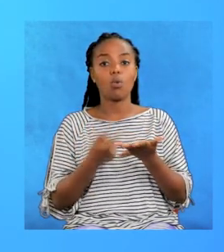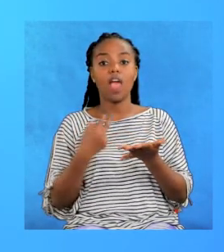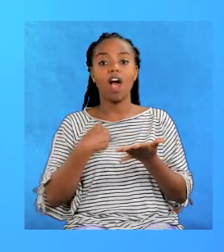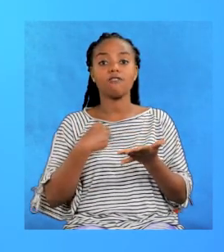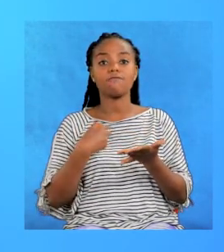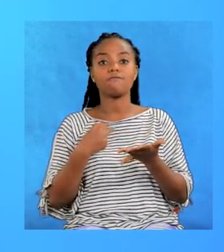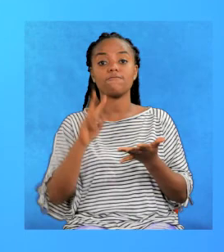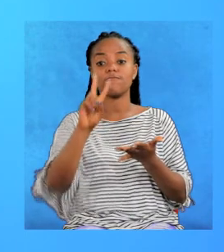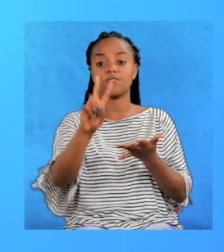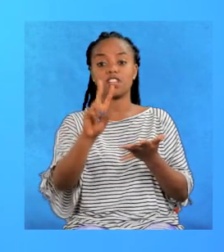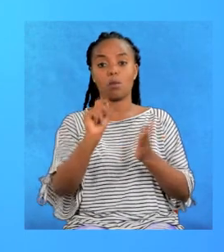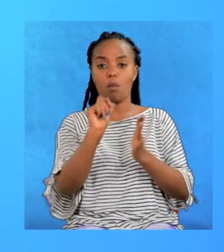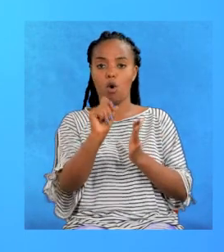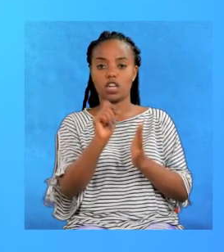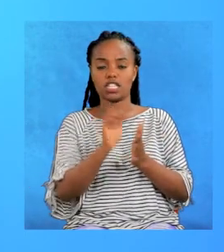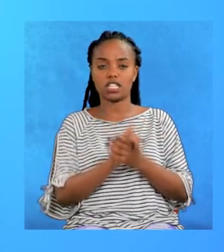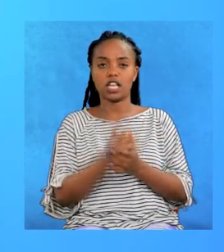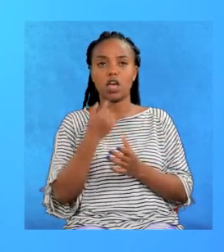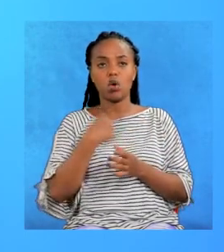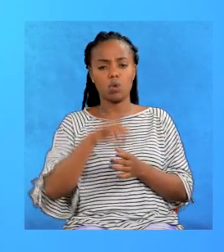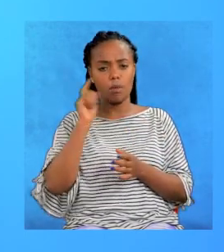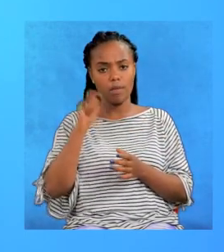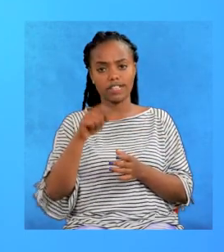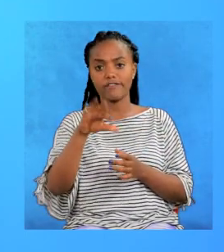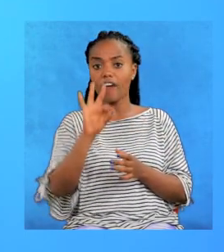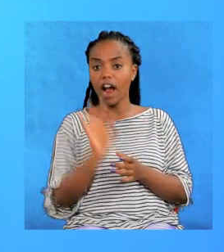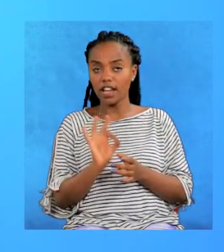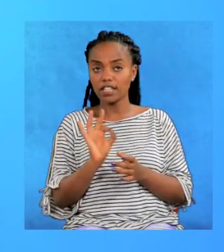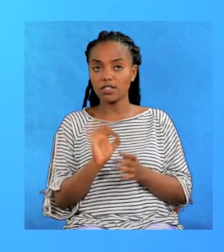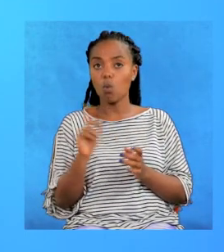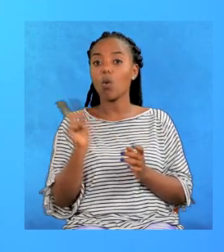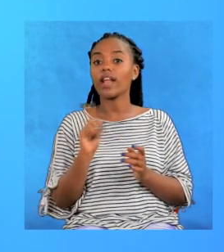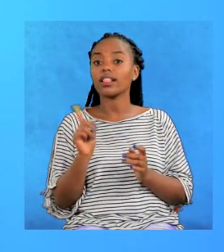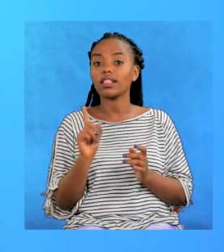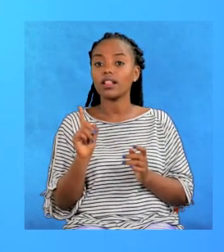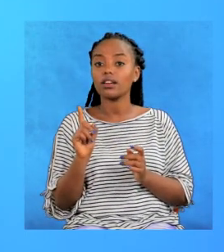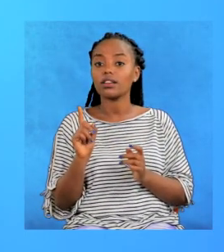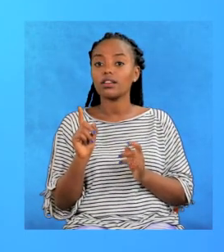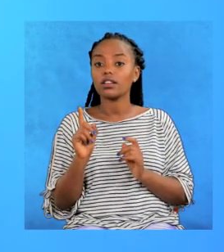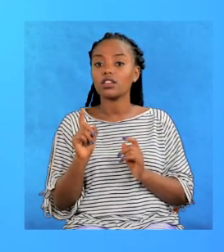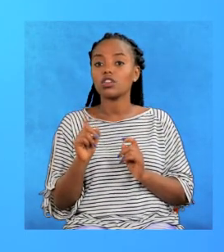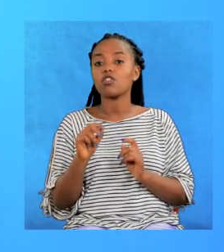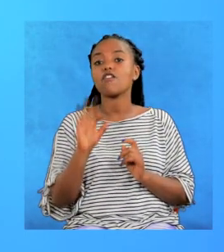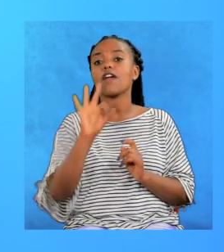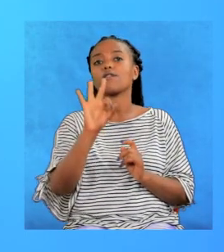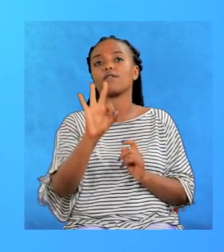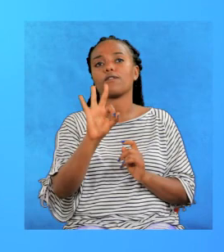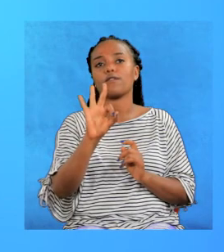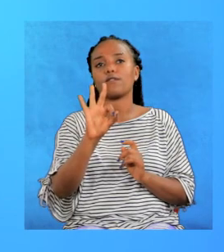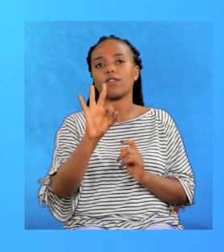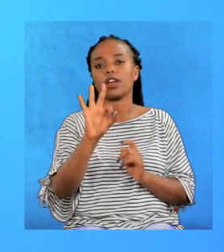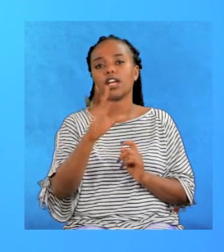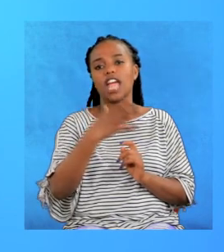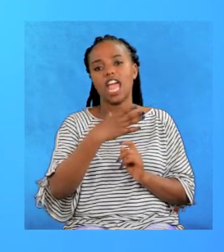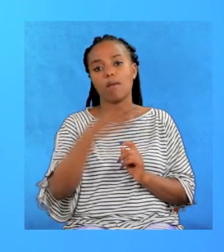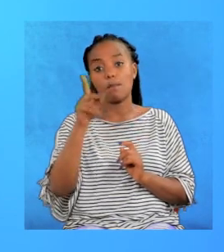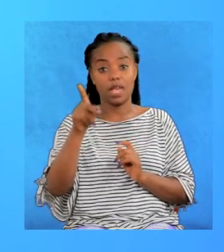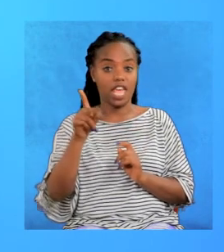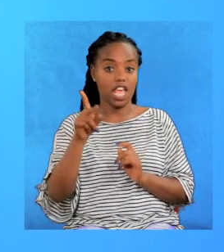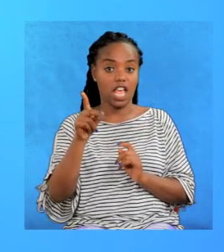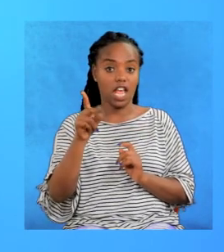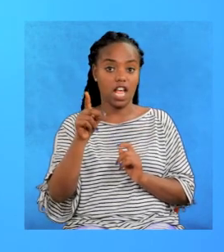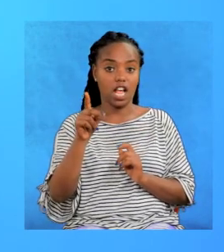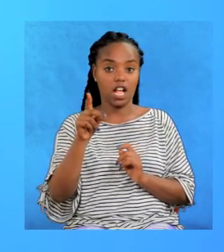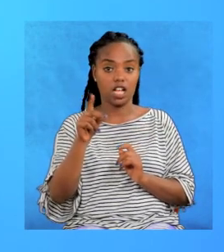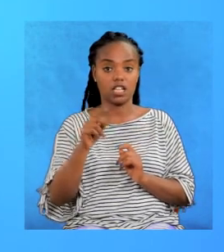vertex. So we need to find what? The focal length and its axis,